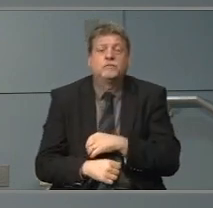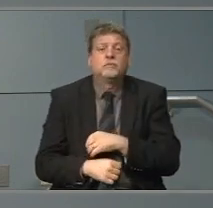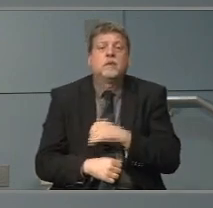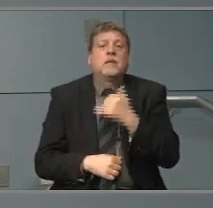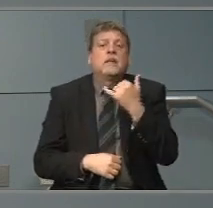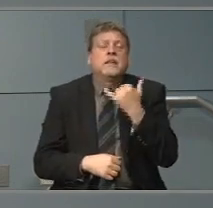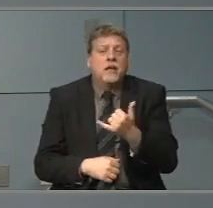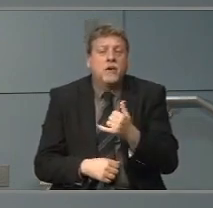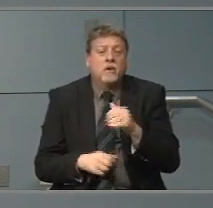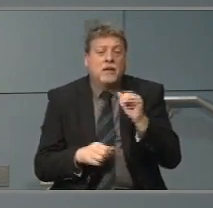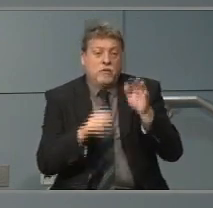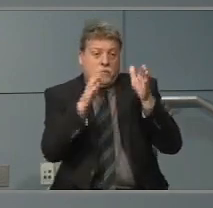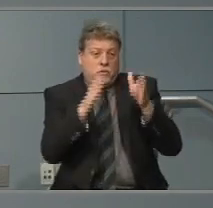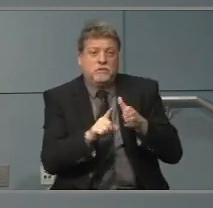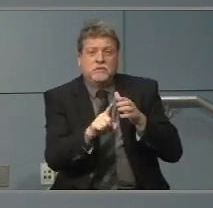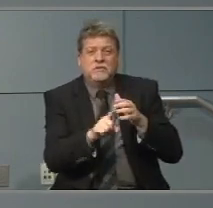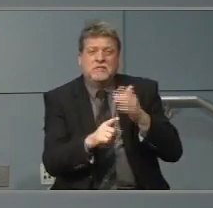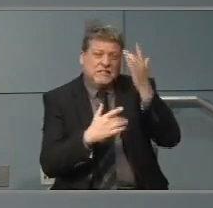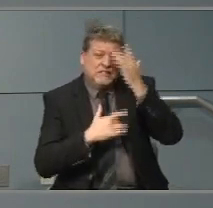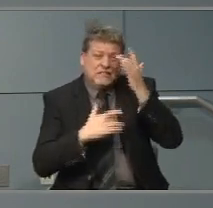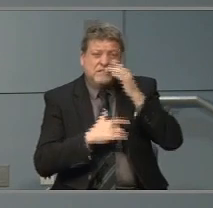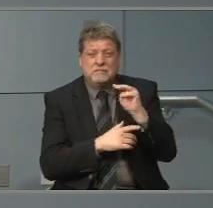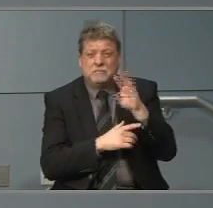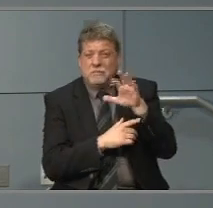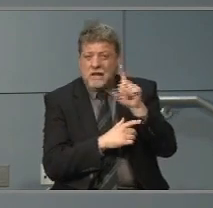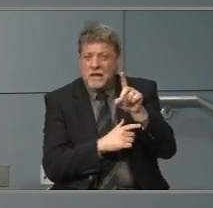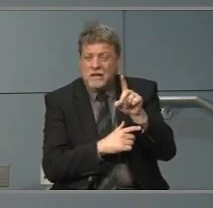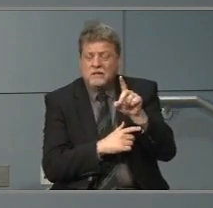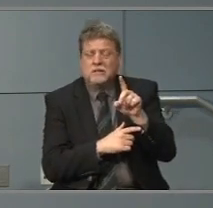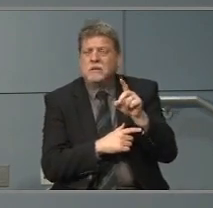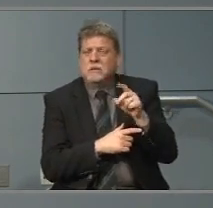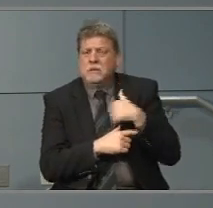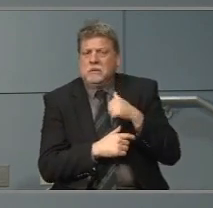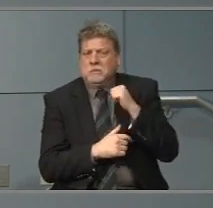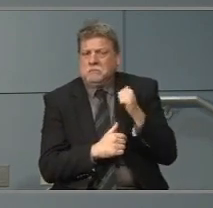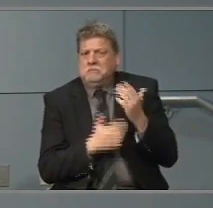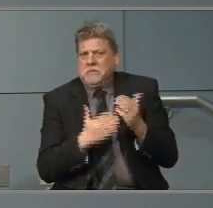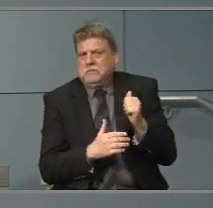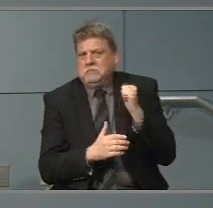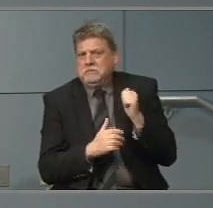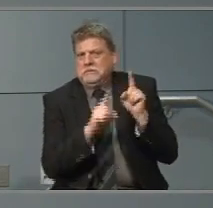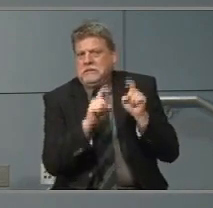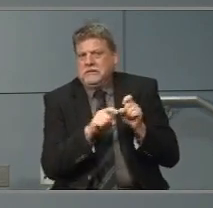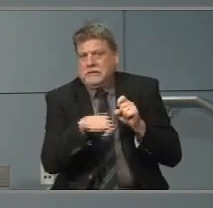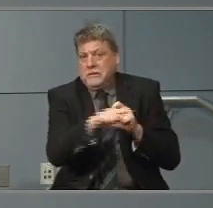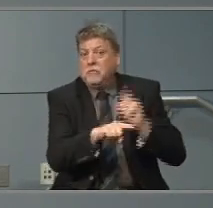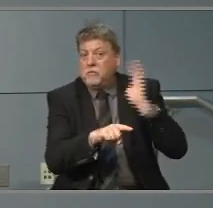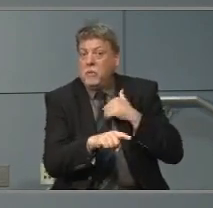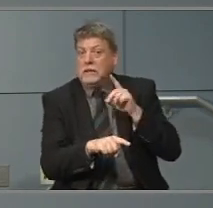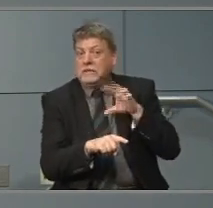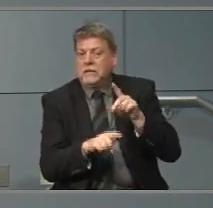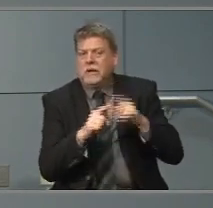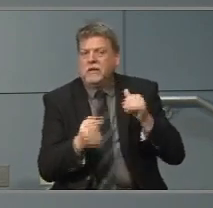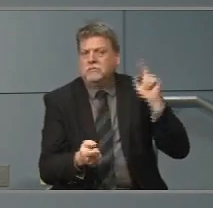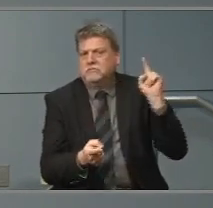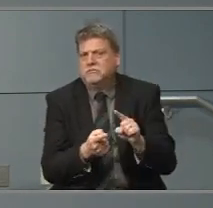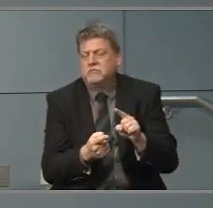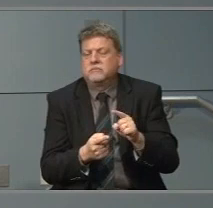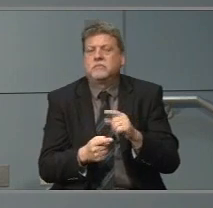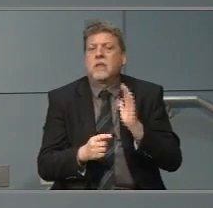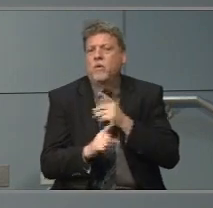illness will also become less important as we transition to this next phase. We will begin to deploy other surveillance methods to understand the spread